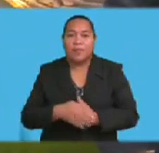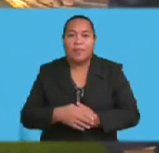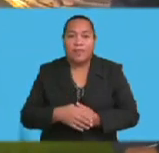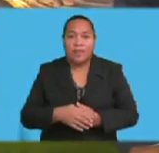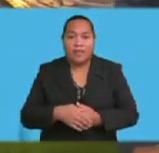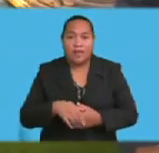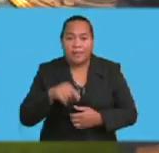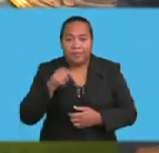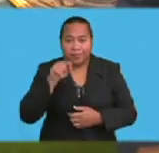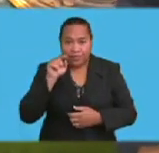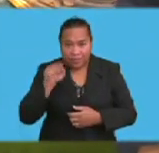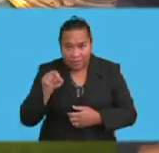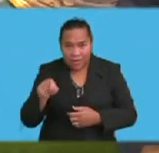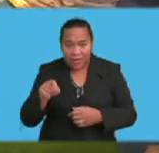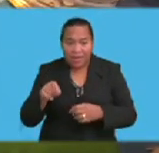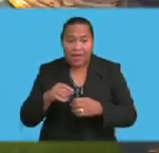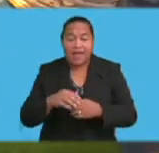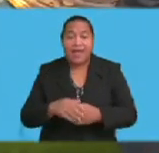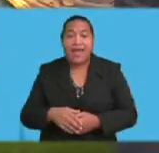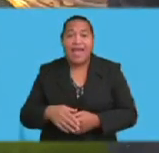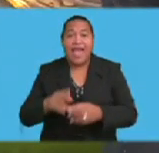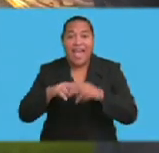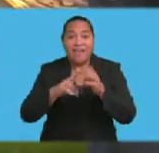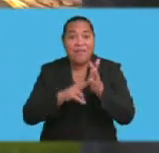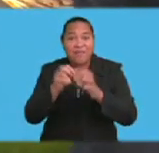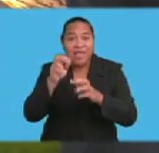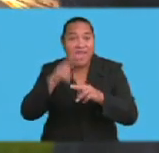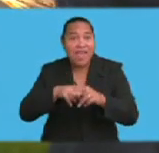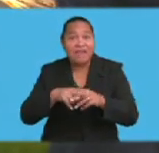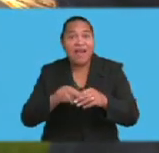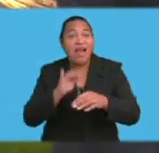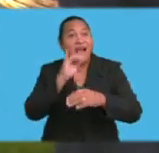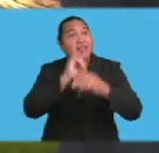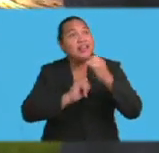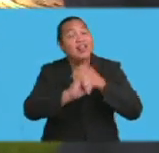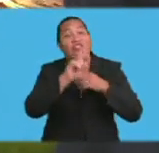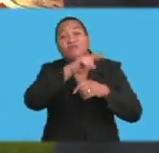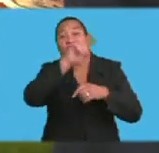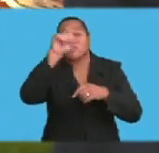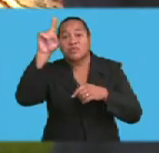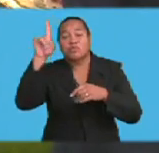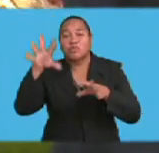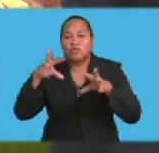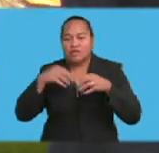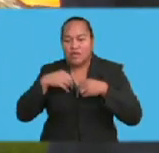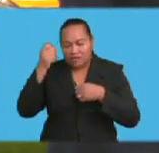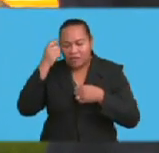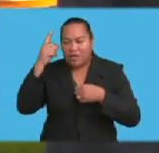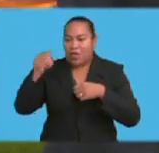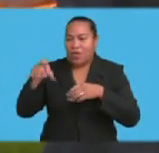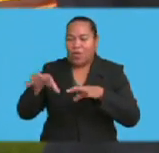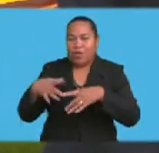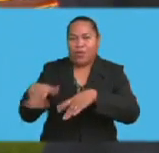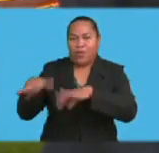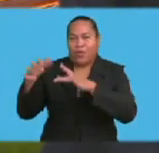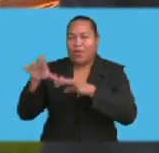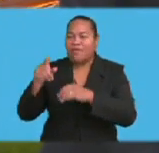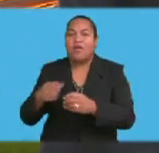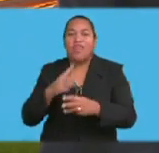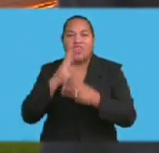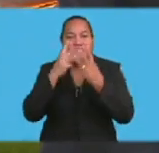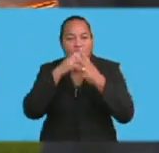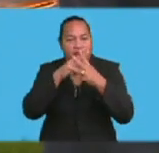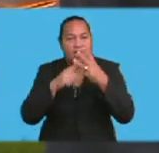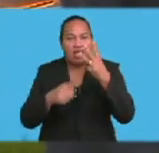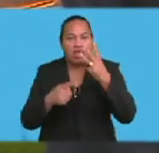Speaker, has received international recognition by International Social Security Association, or ISSA, for 3 Good Practice